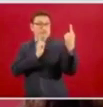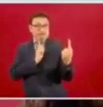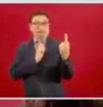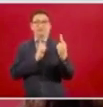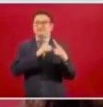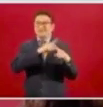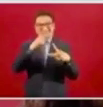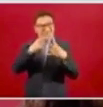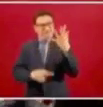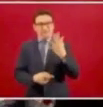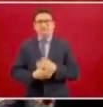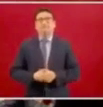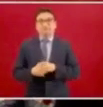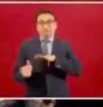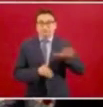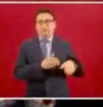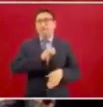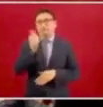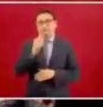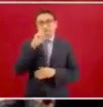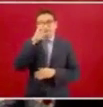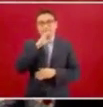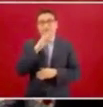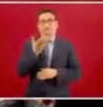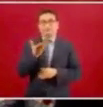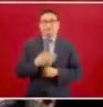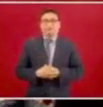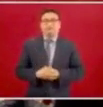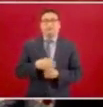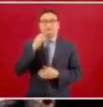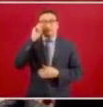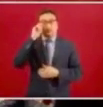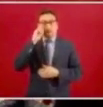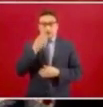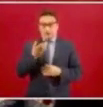your distance, wash your hands regularly and properly.